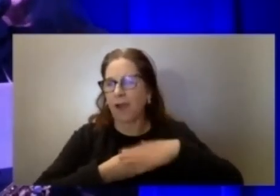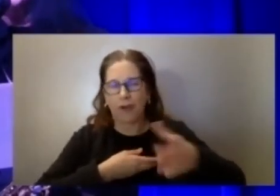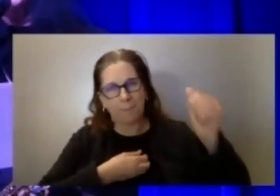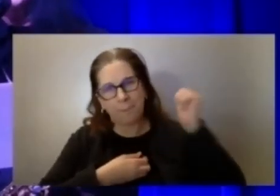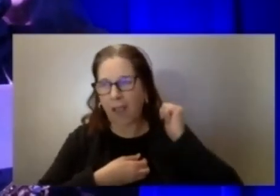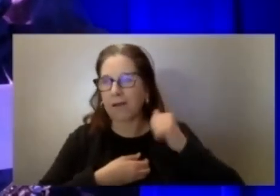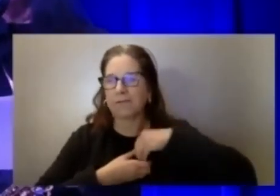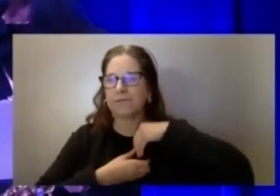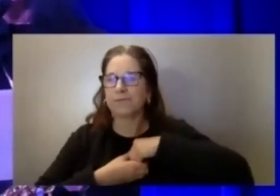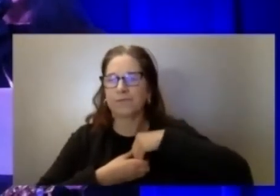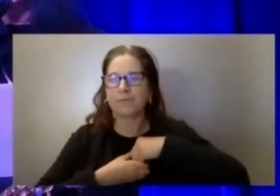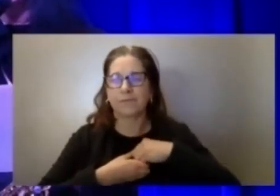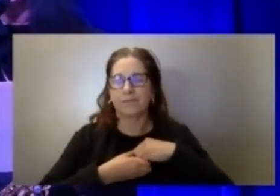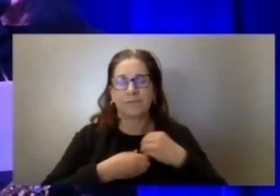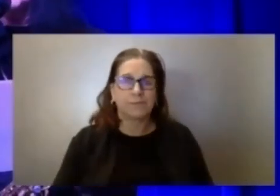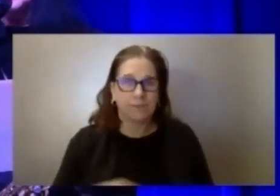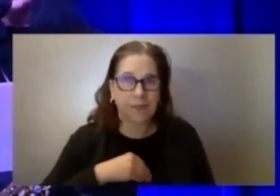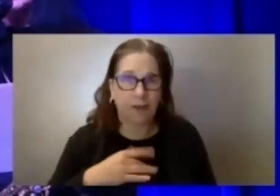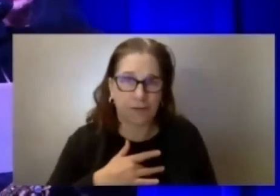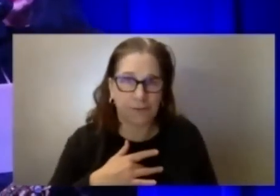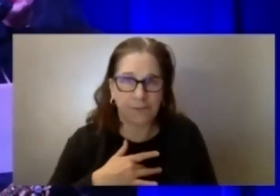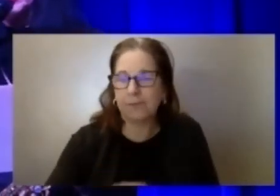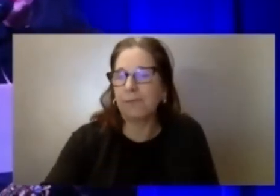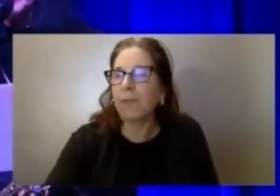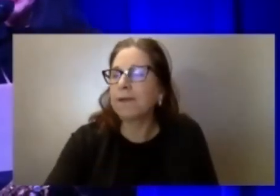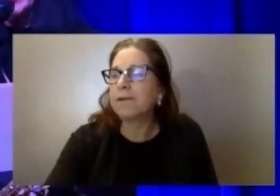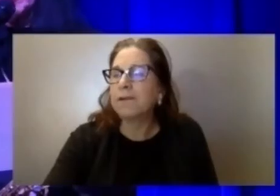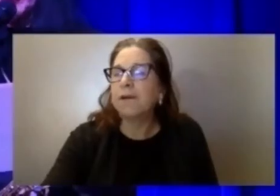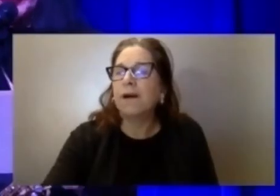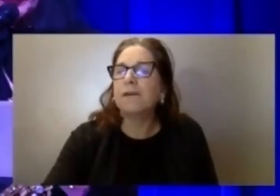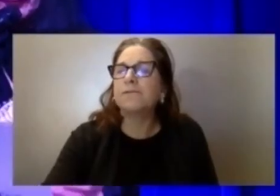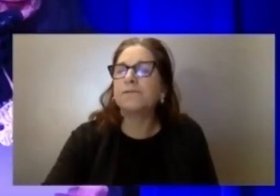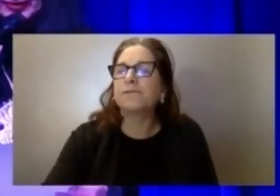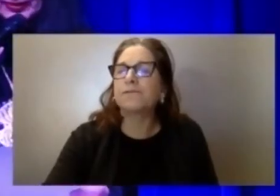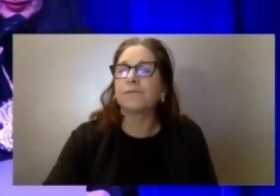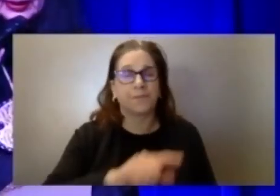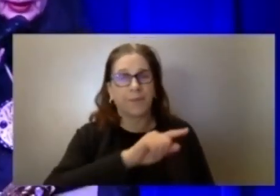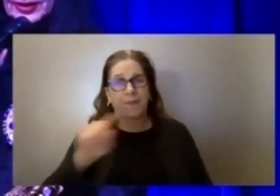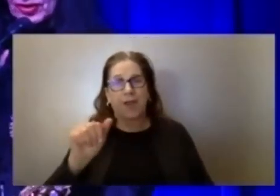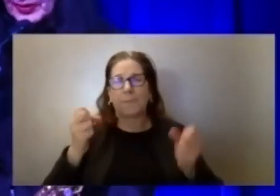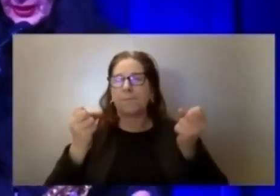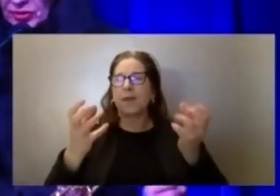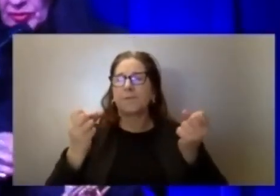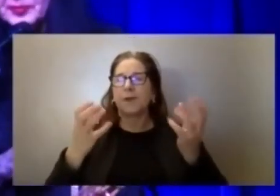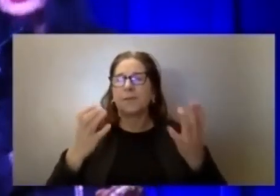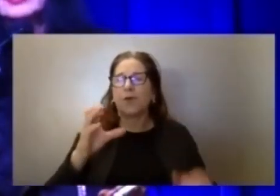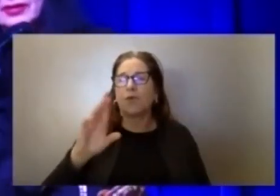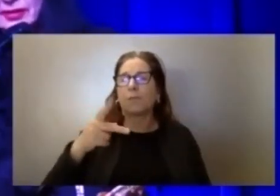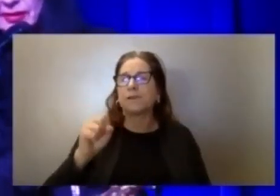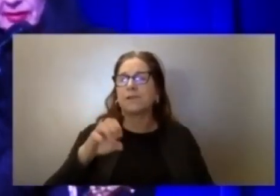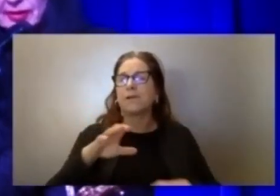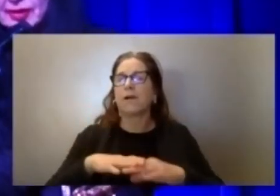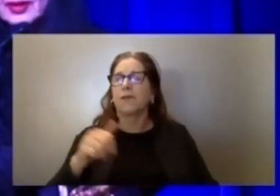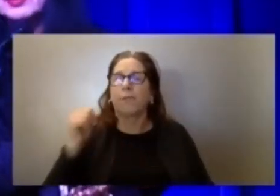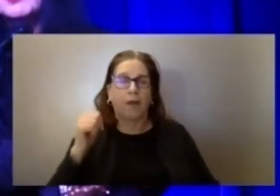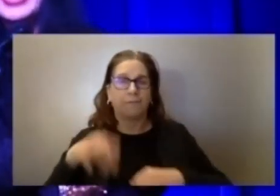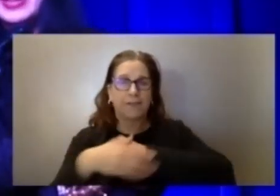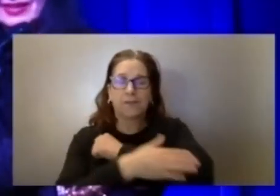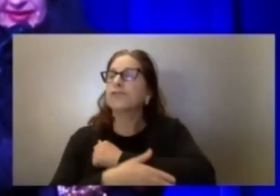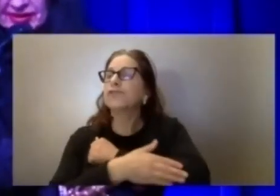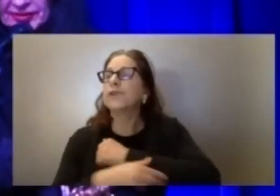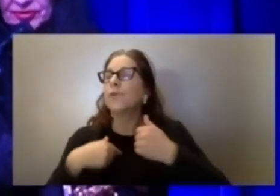you, you carry her corpse on your back. There are many corpses on